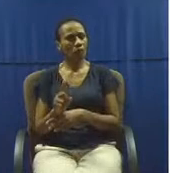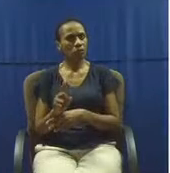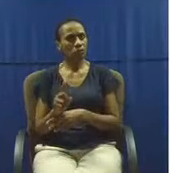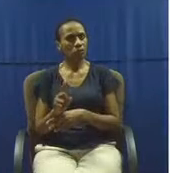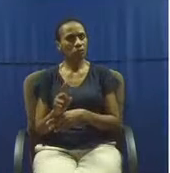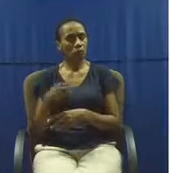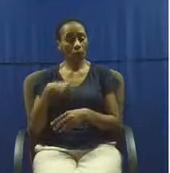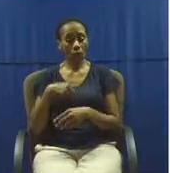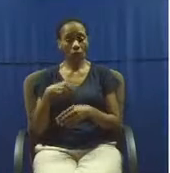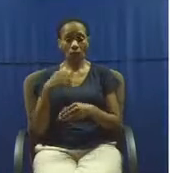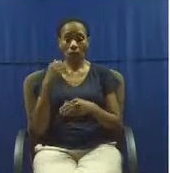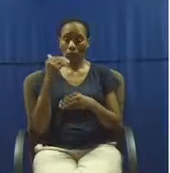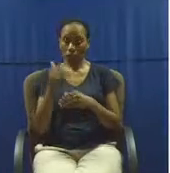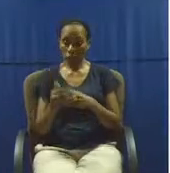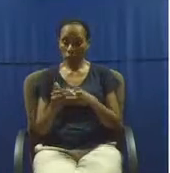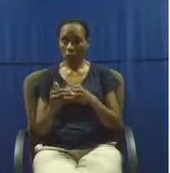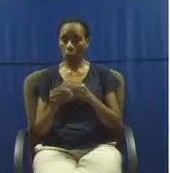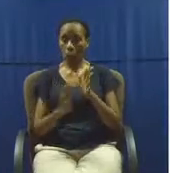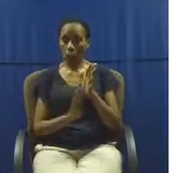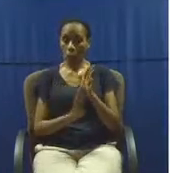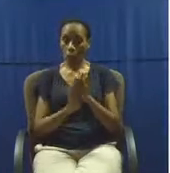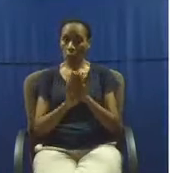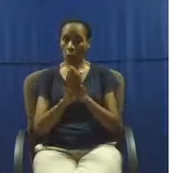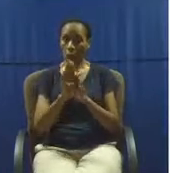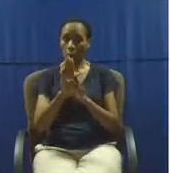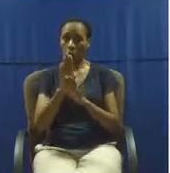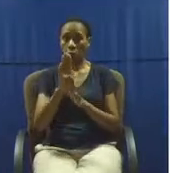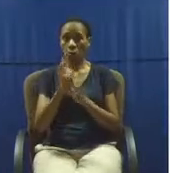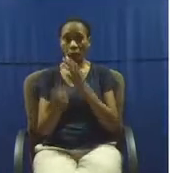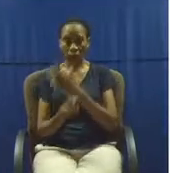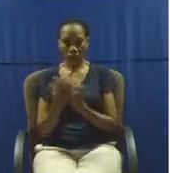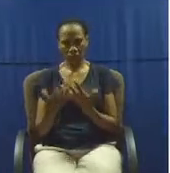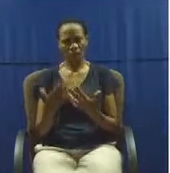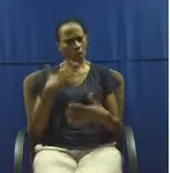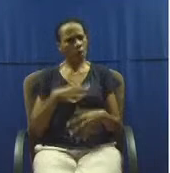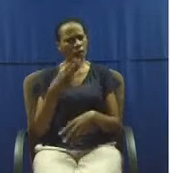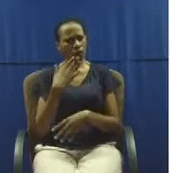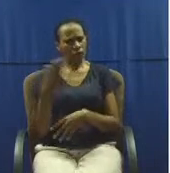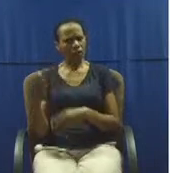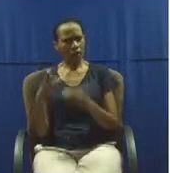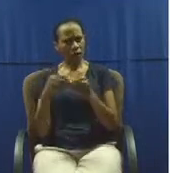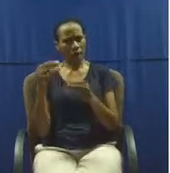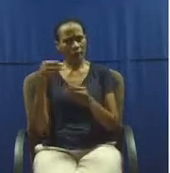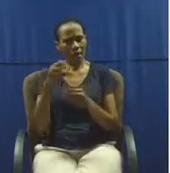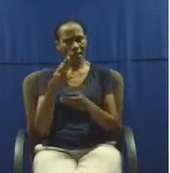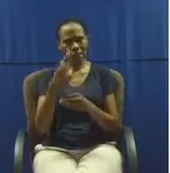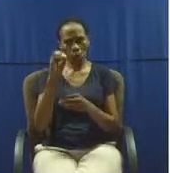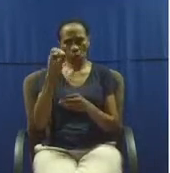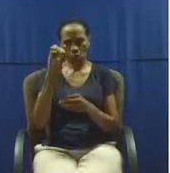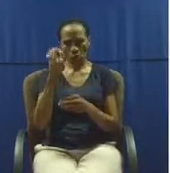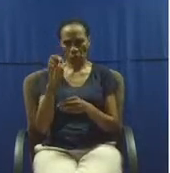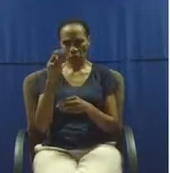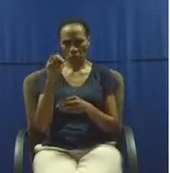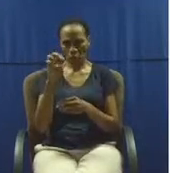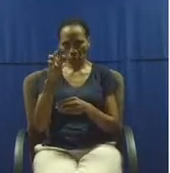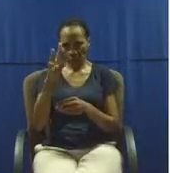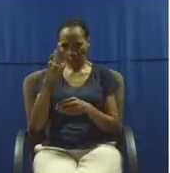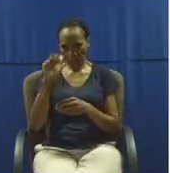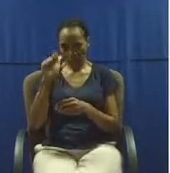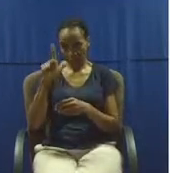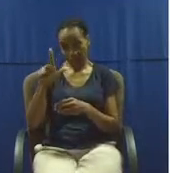take us to a good end. And I'd like to thank Honorable Groenewald and other members who have asked this